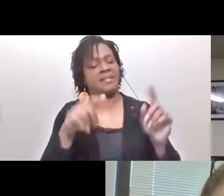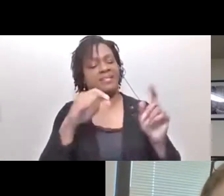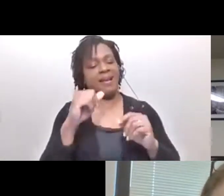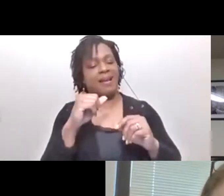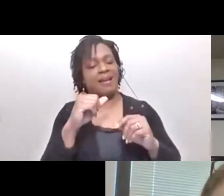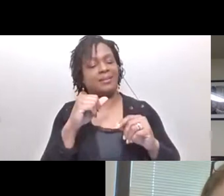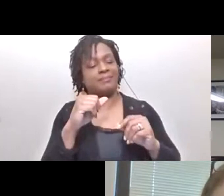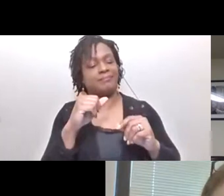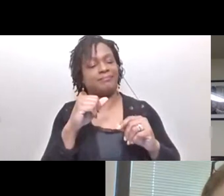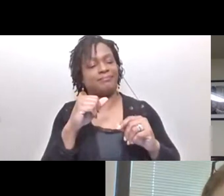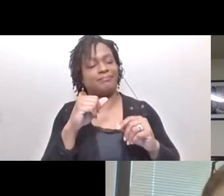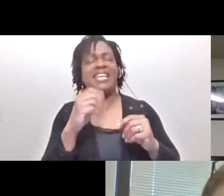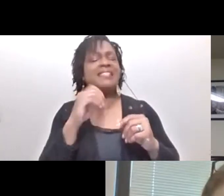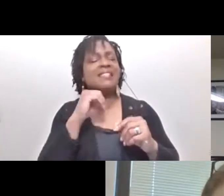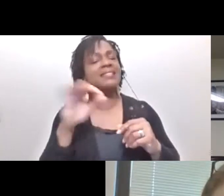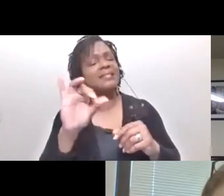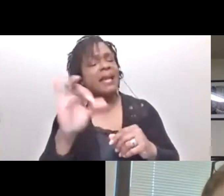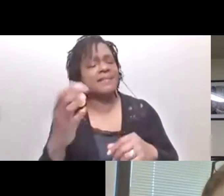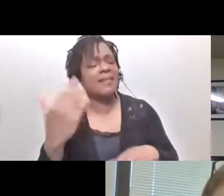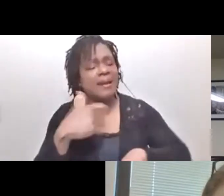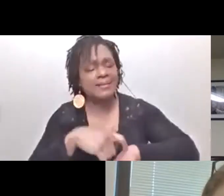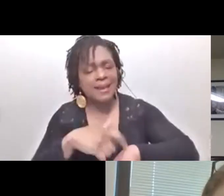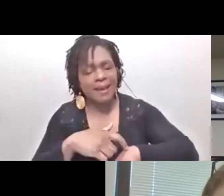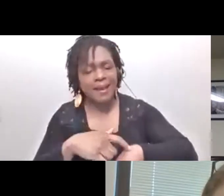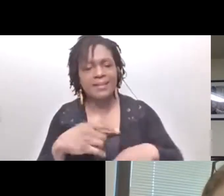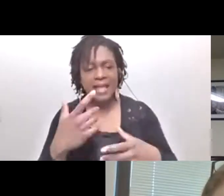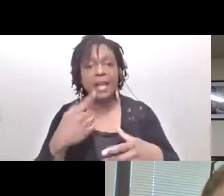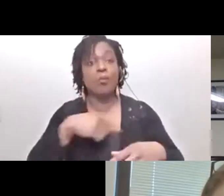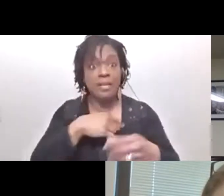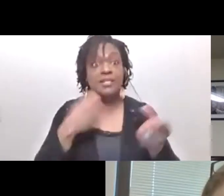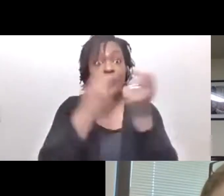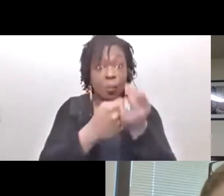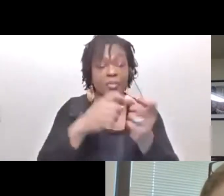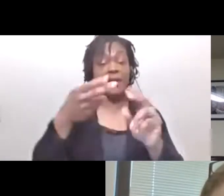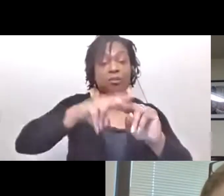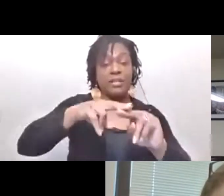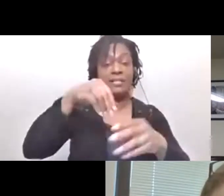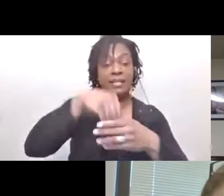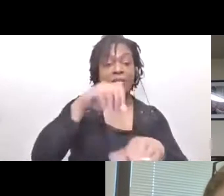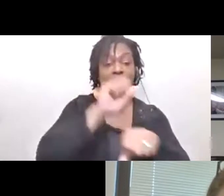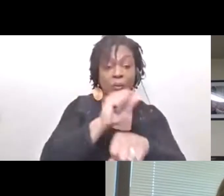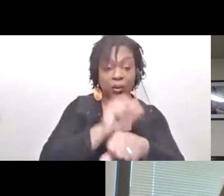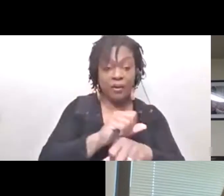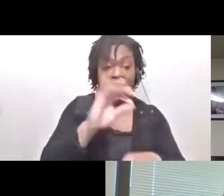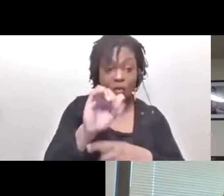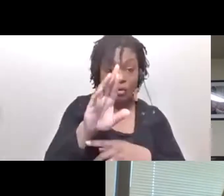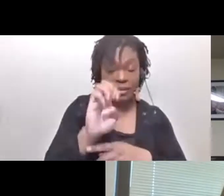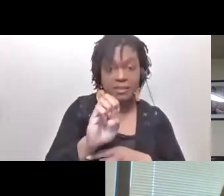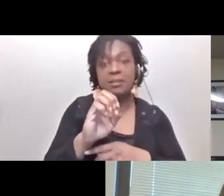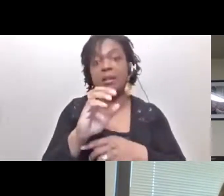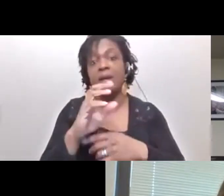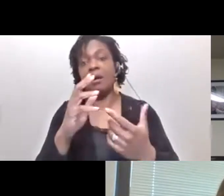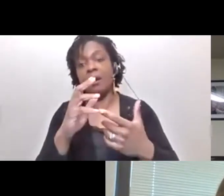all support the spirit of increasing the workforce related to helping children address mental illness or mental